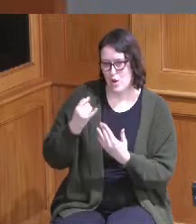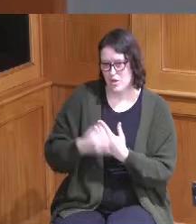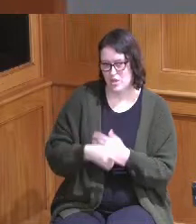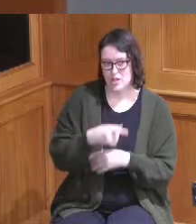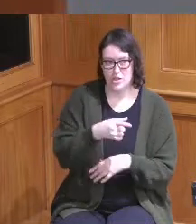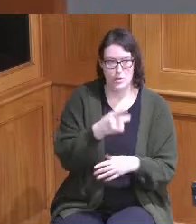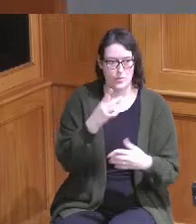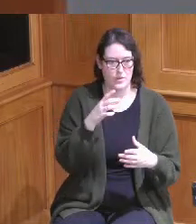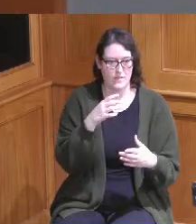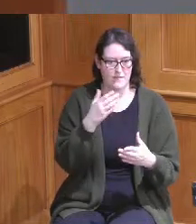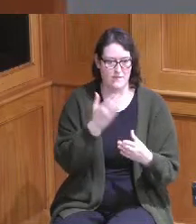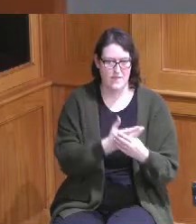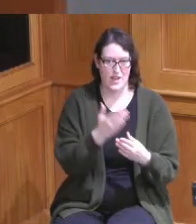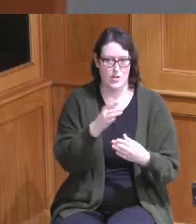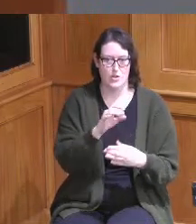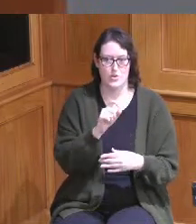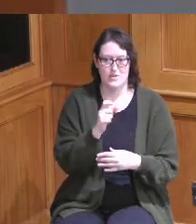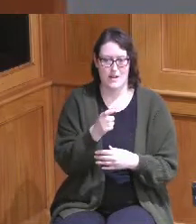tax return.